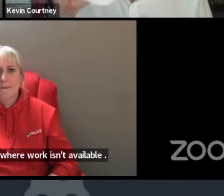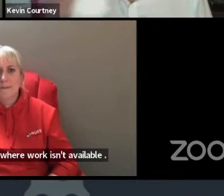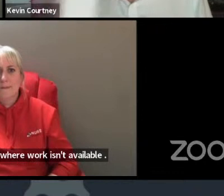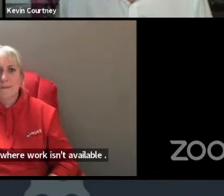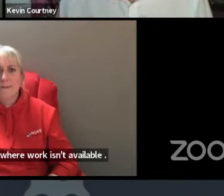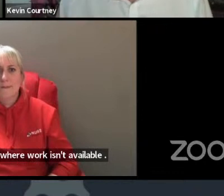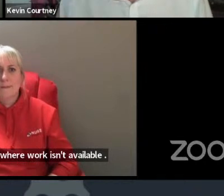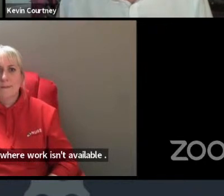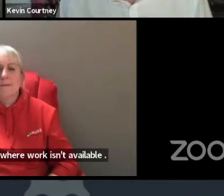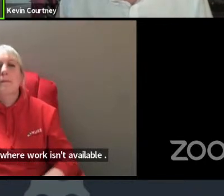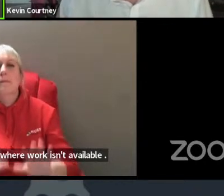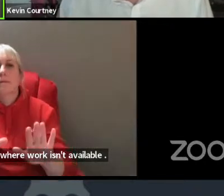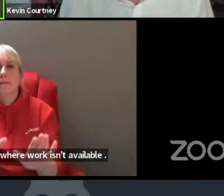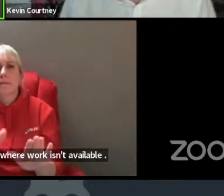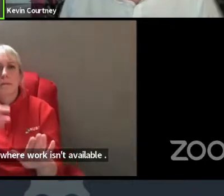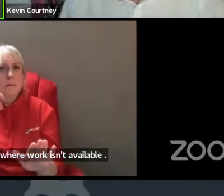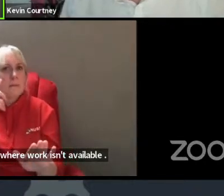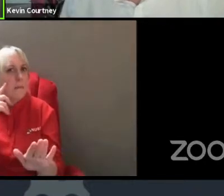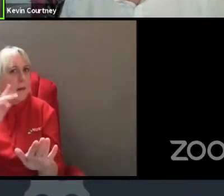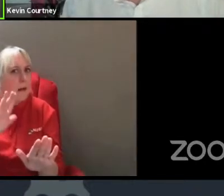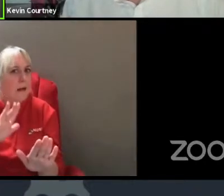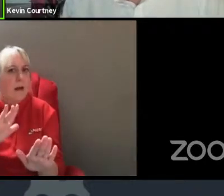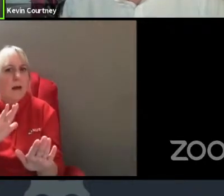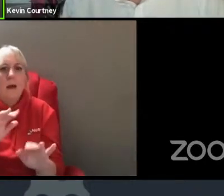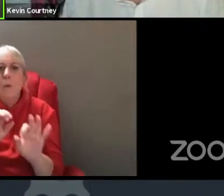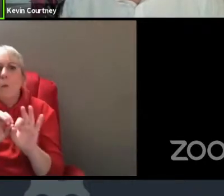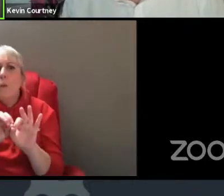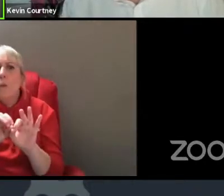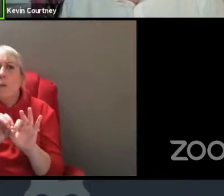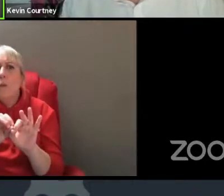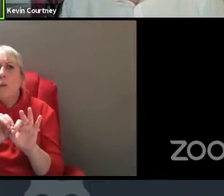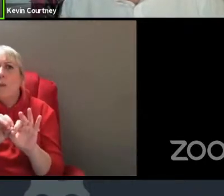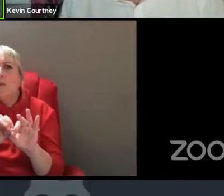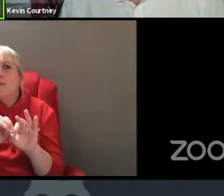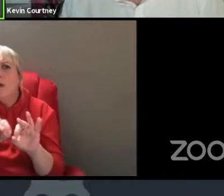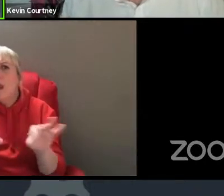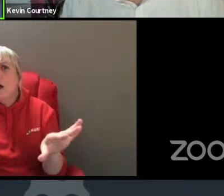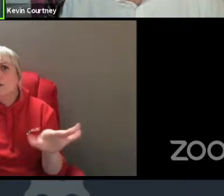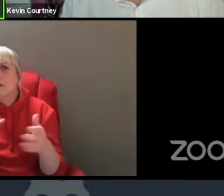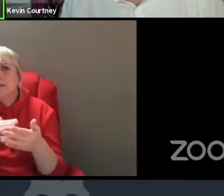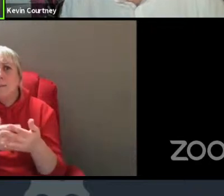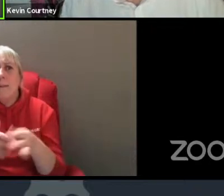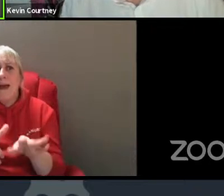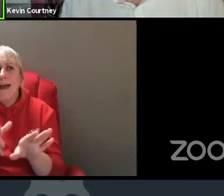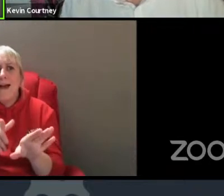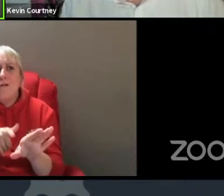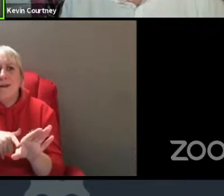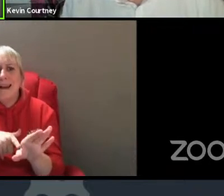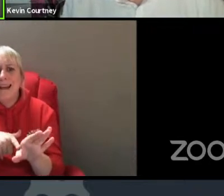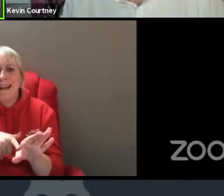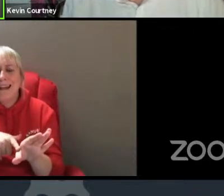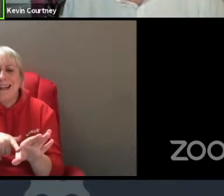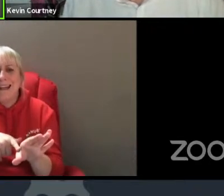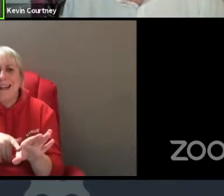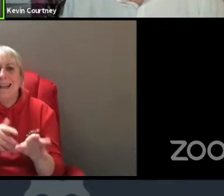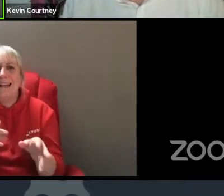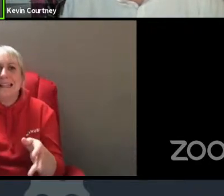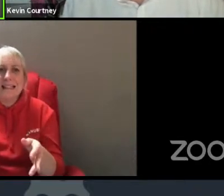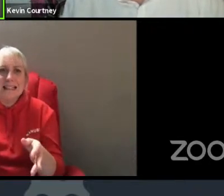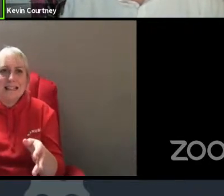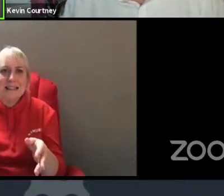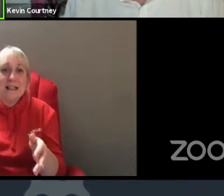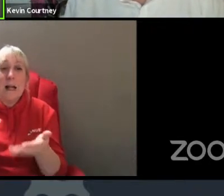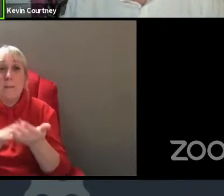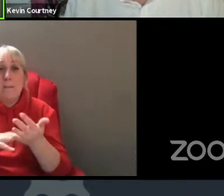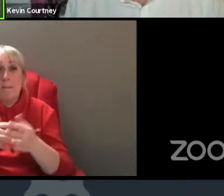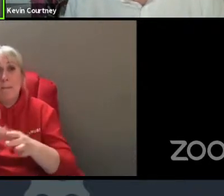Just for a moment, we've lost Mary's video link, and I know that she was about to offer